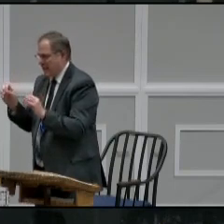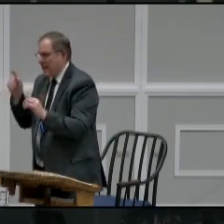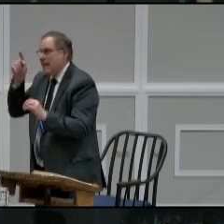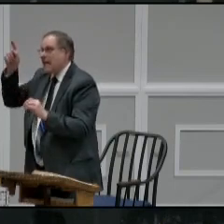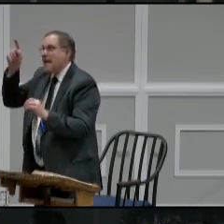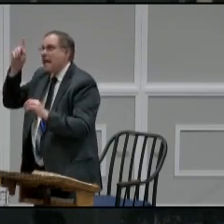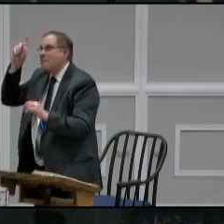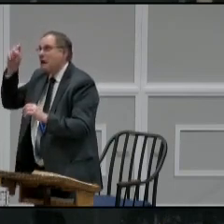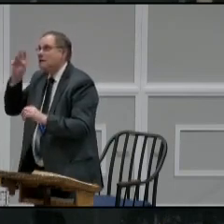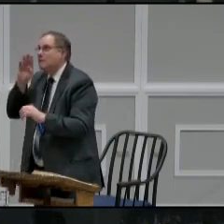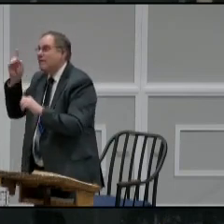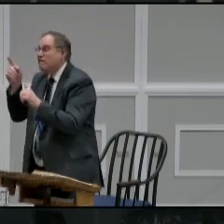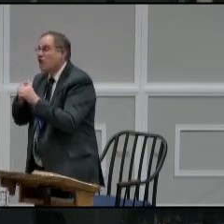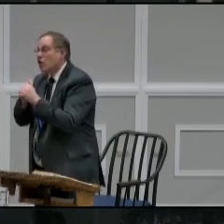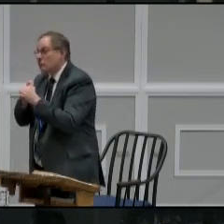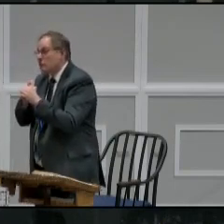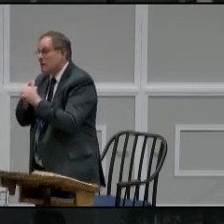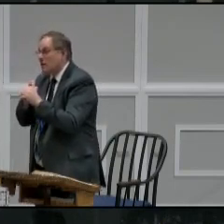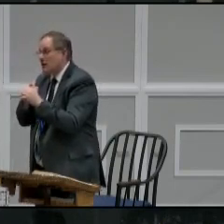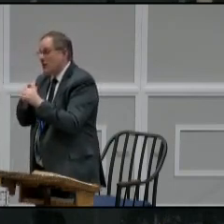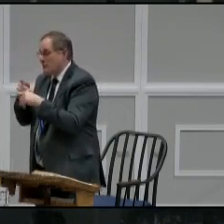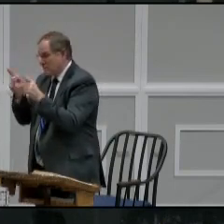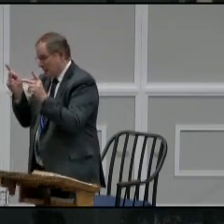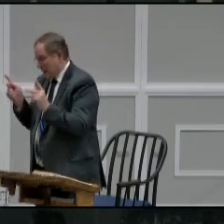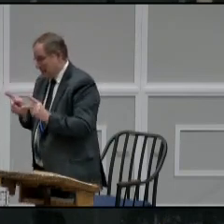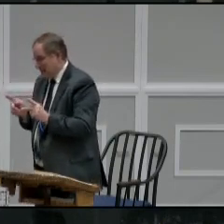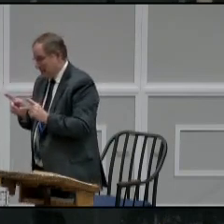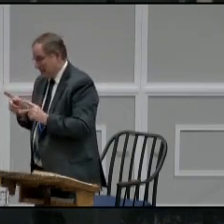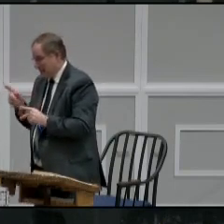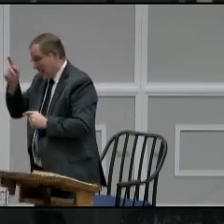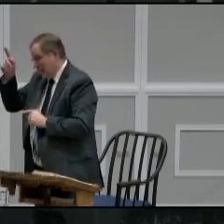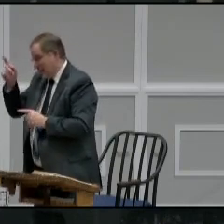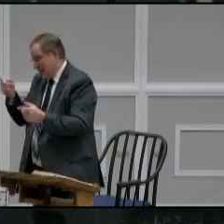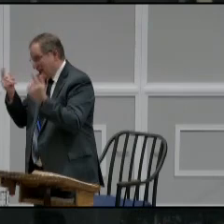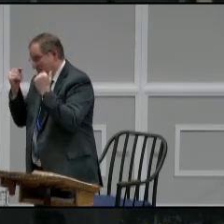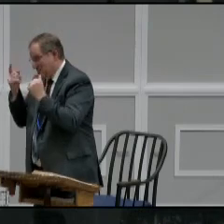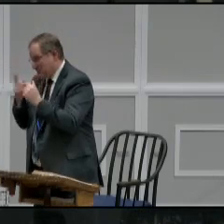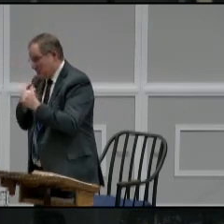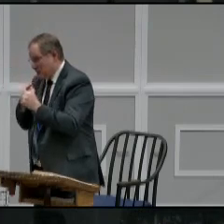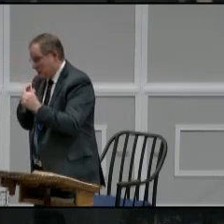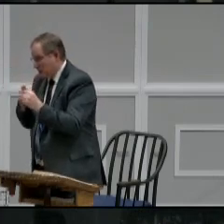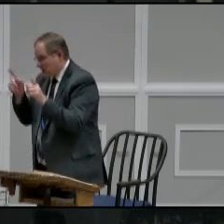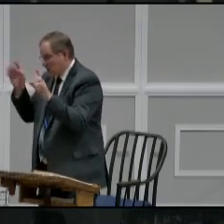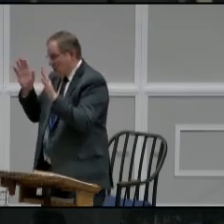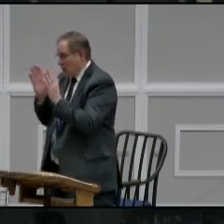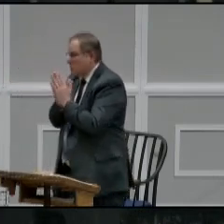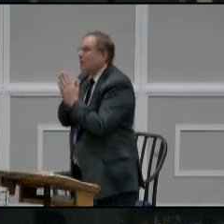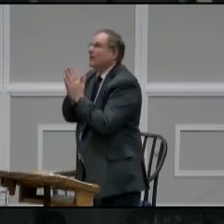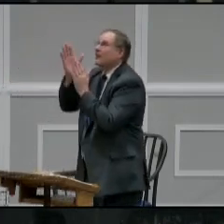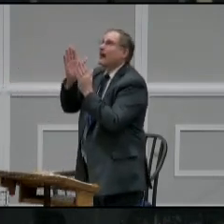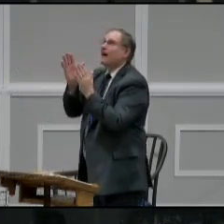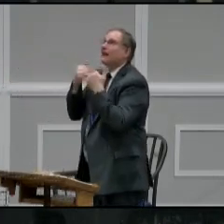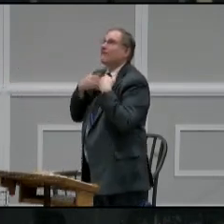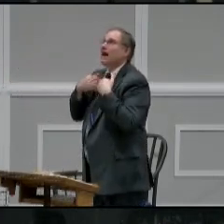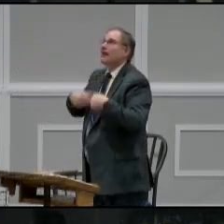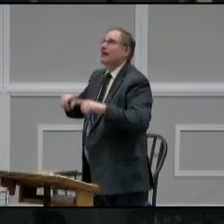consider idols this morning and idolatry, and I want us to ask God, have I allowed an idol to sneak into my life?